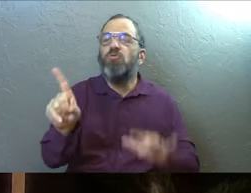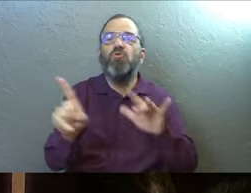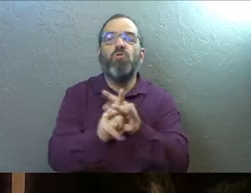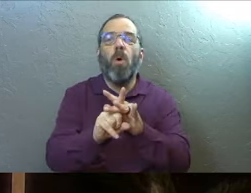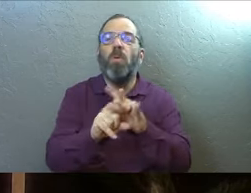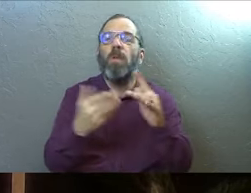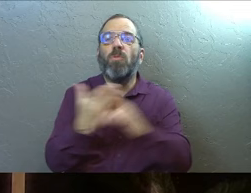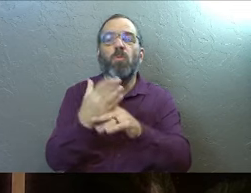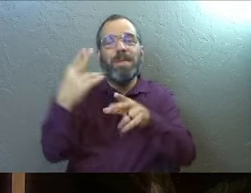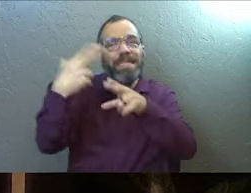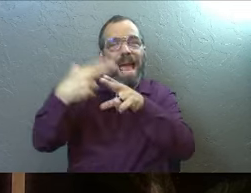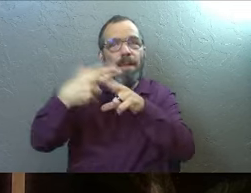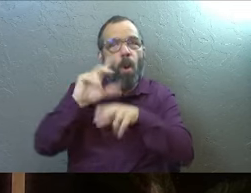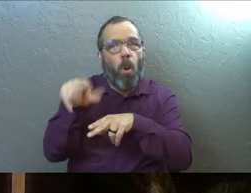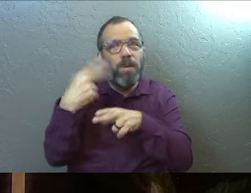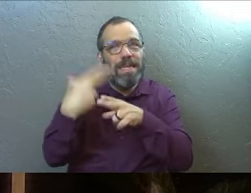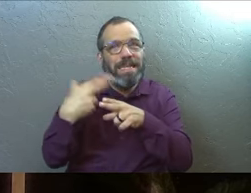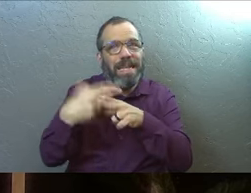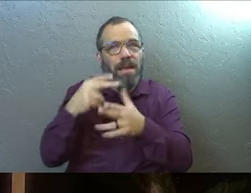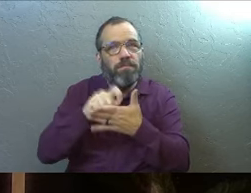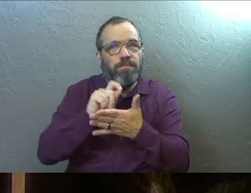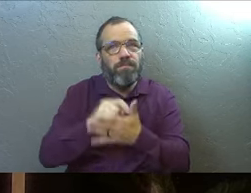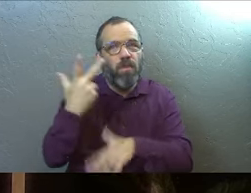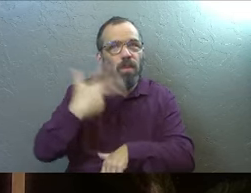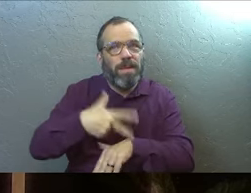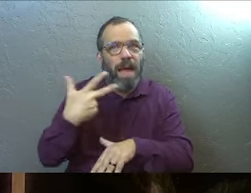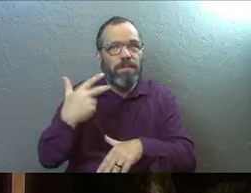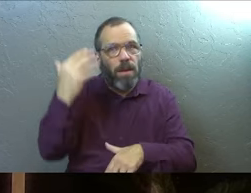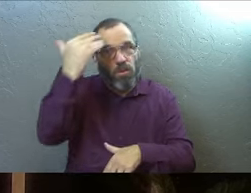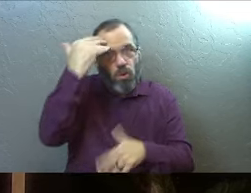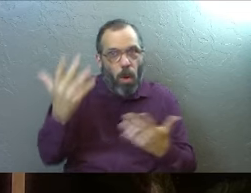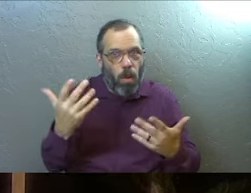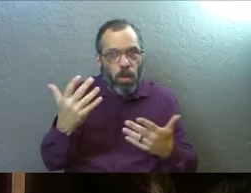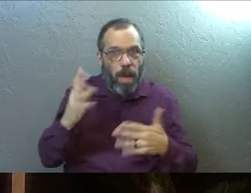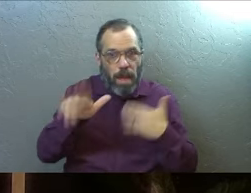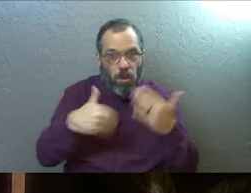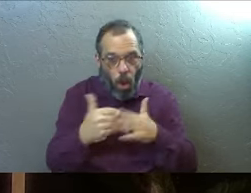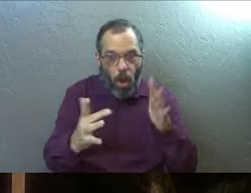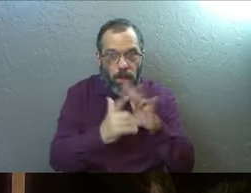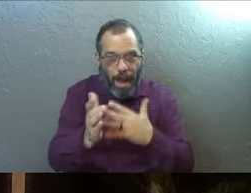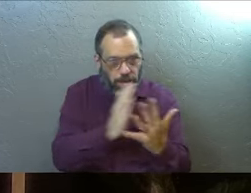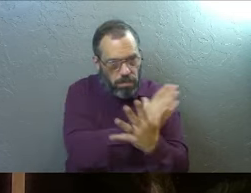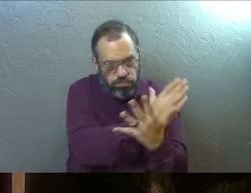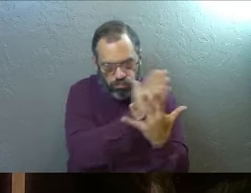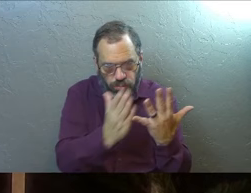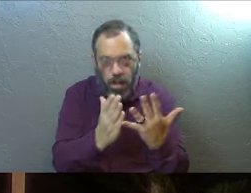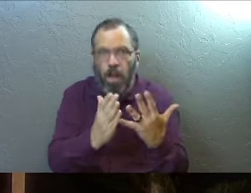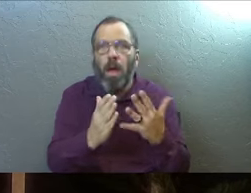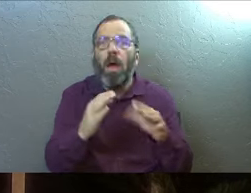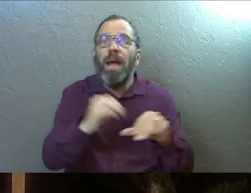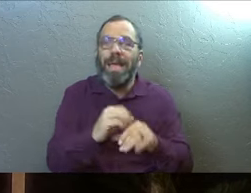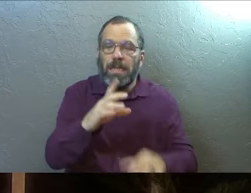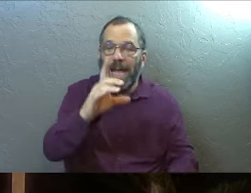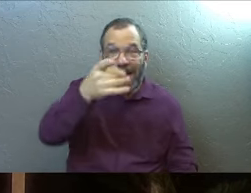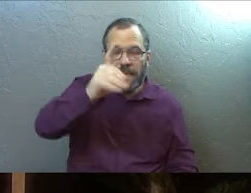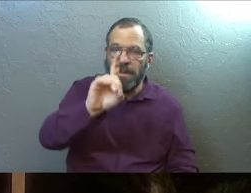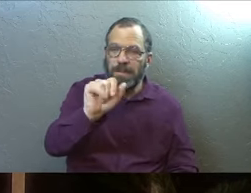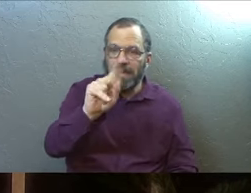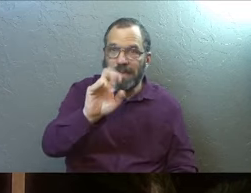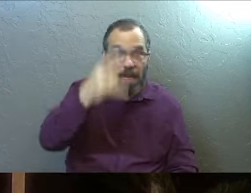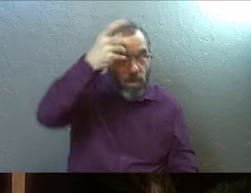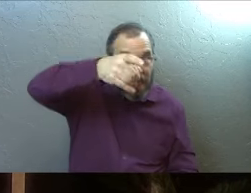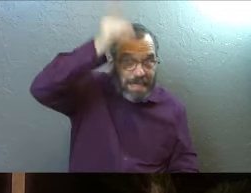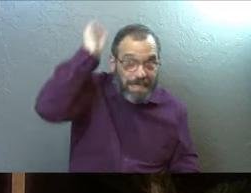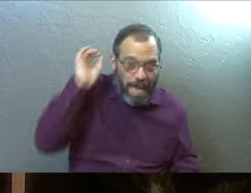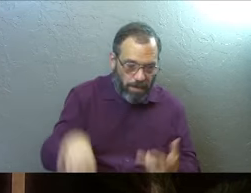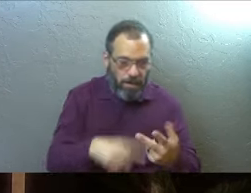appears by name three times that we know of in all of scripture. He appears to Daniel, and he is named